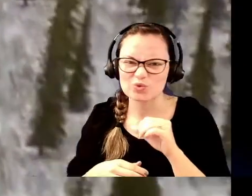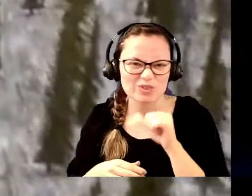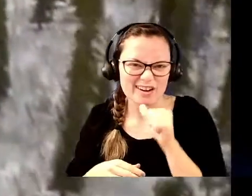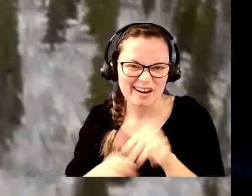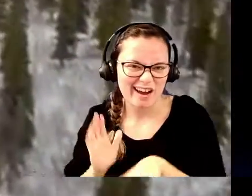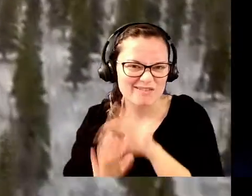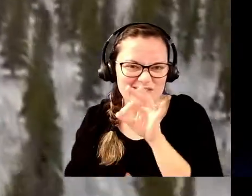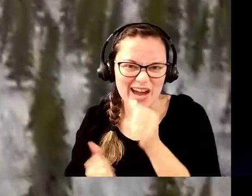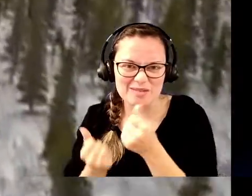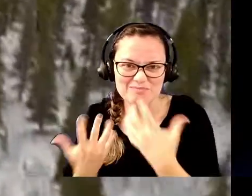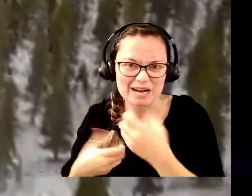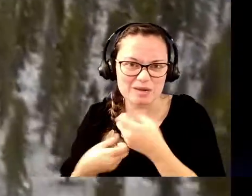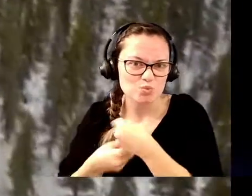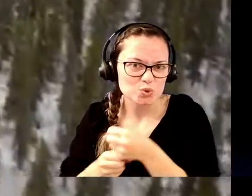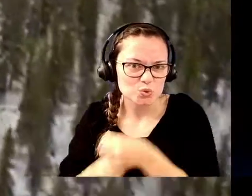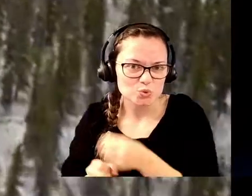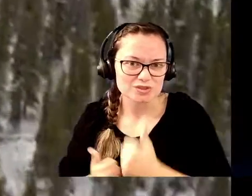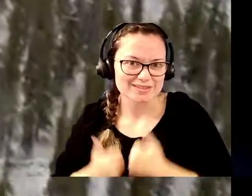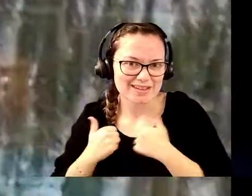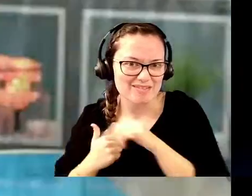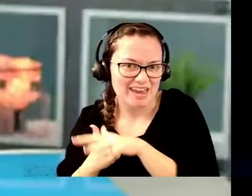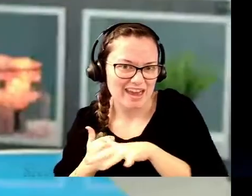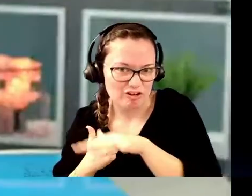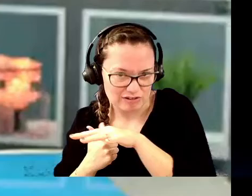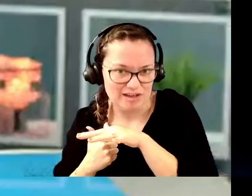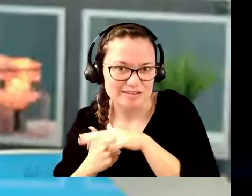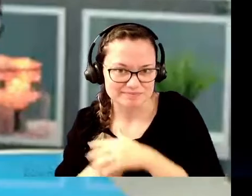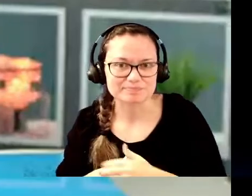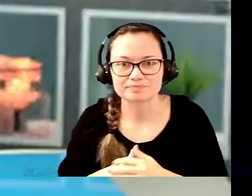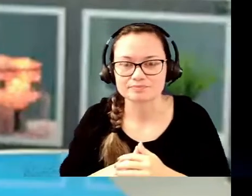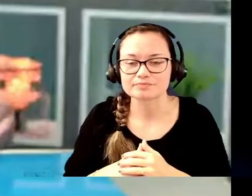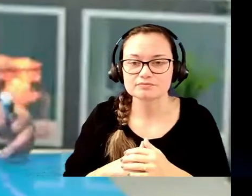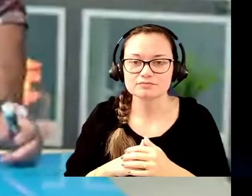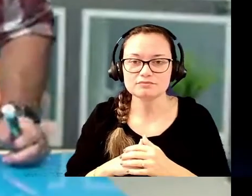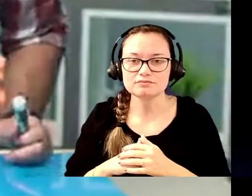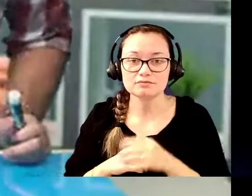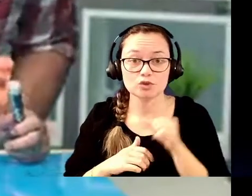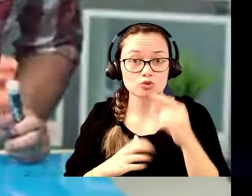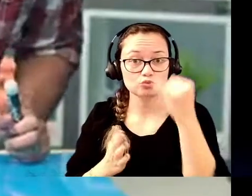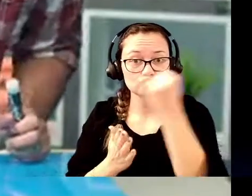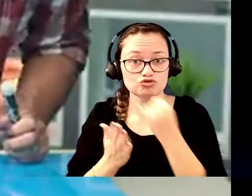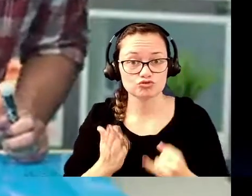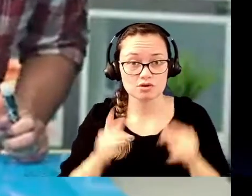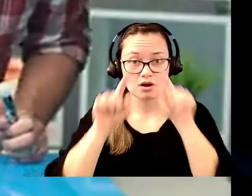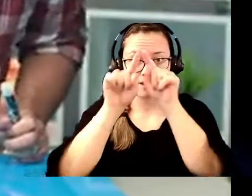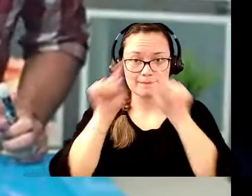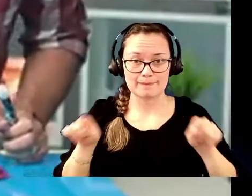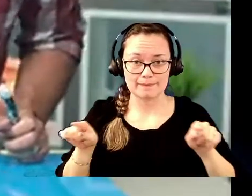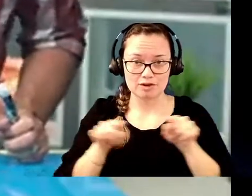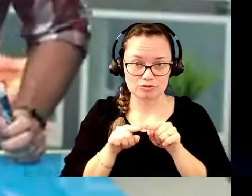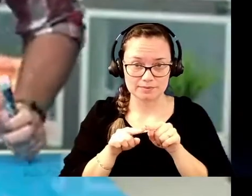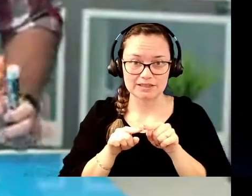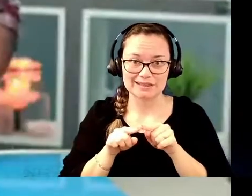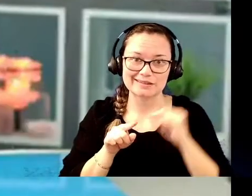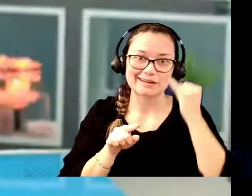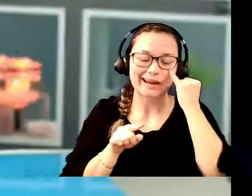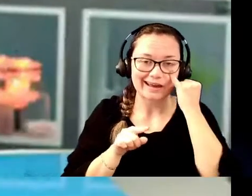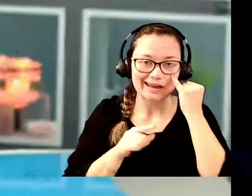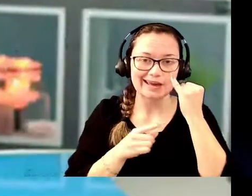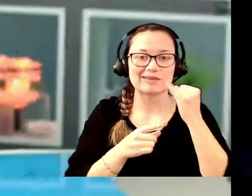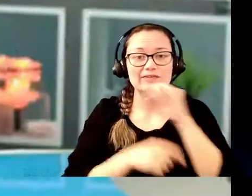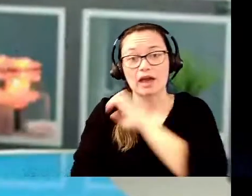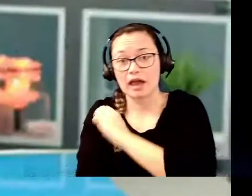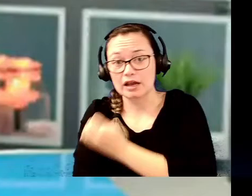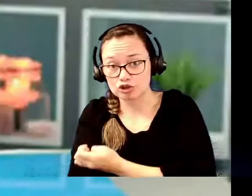many producers living in that area. So when we draw the pyramids, whether we're drawing energy